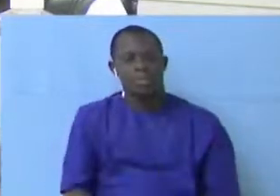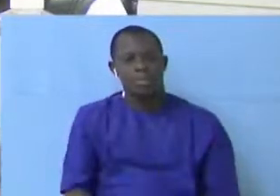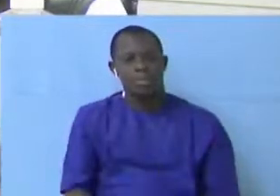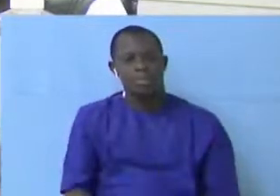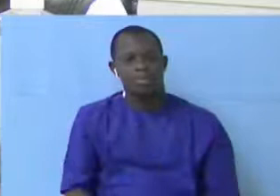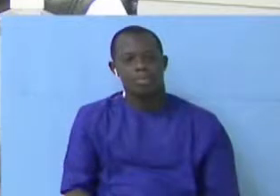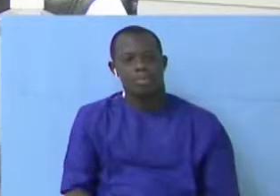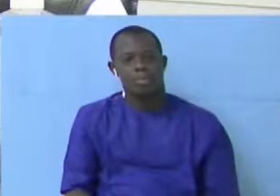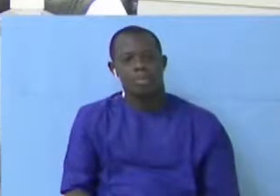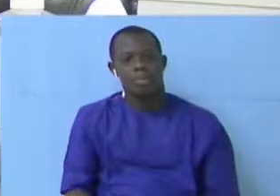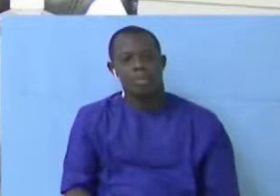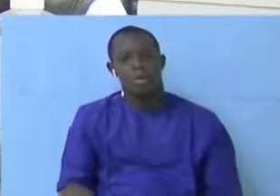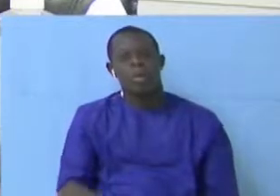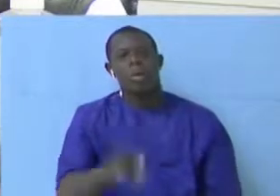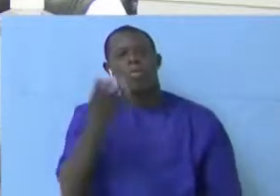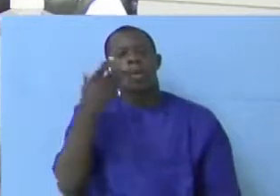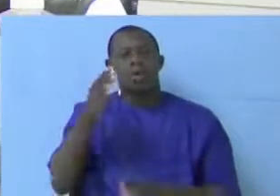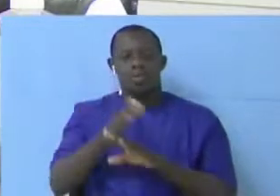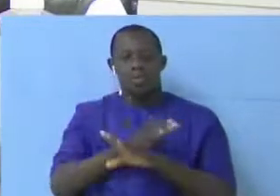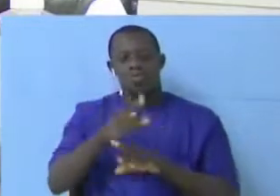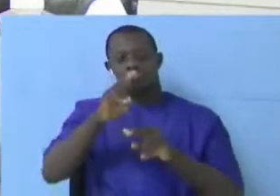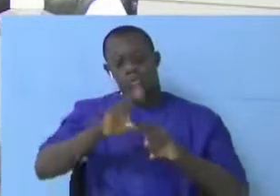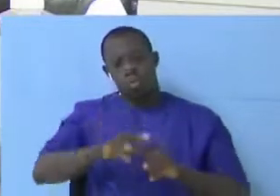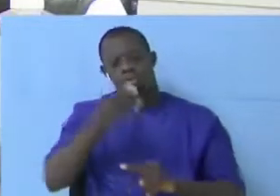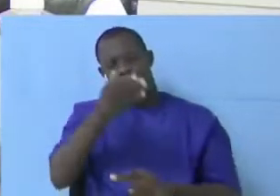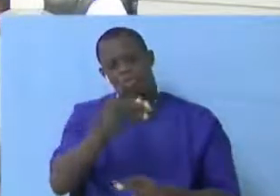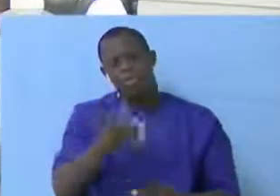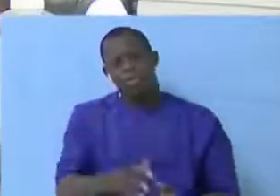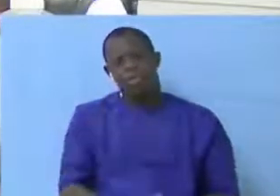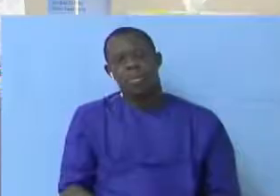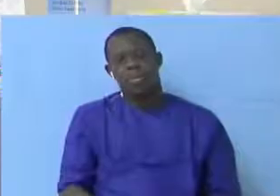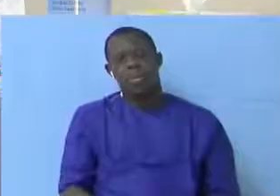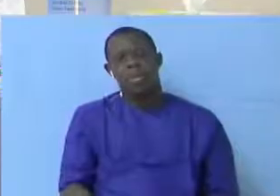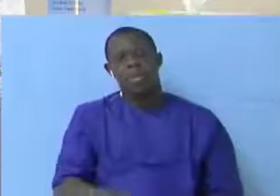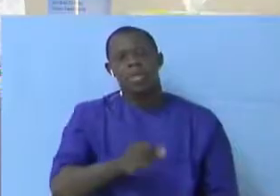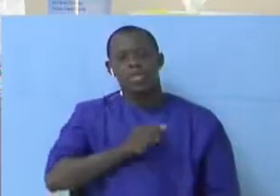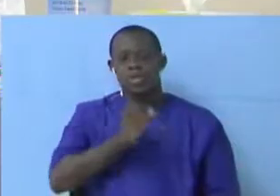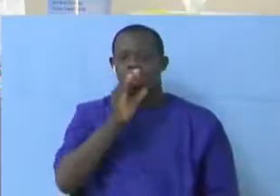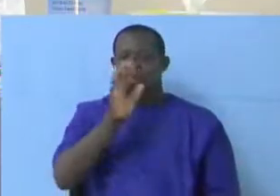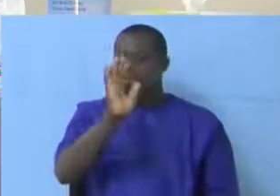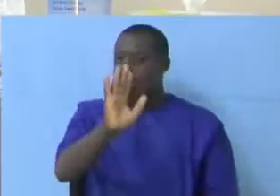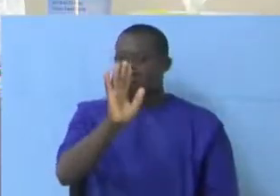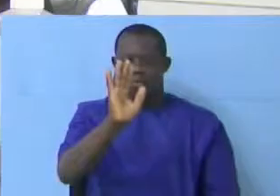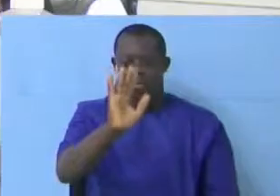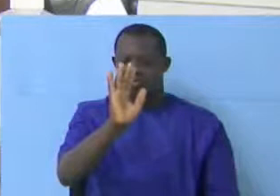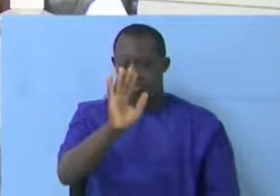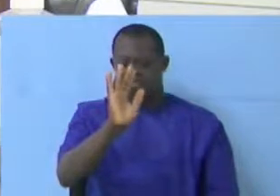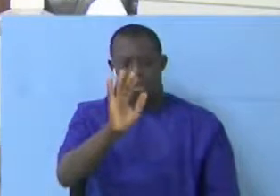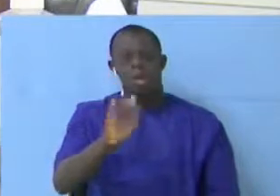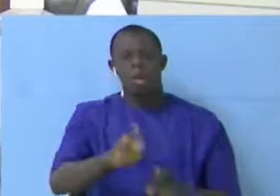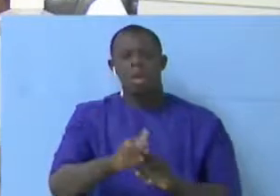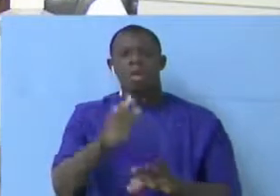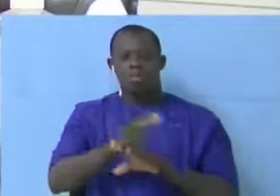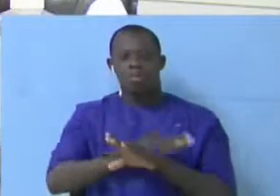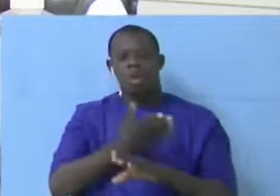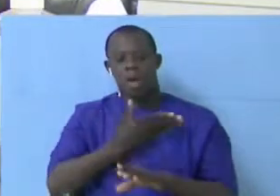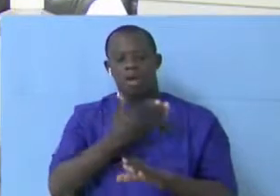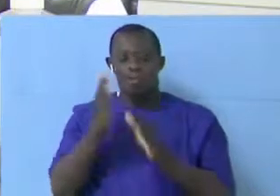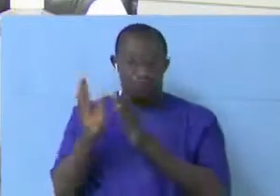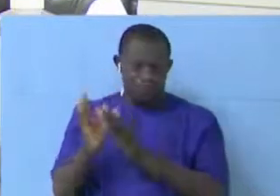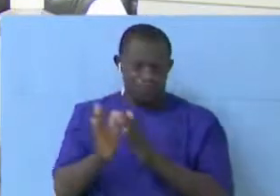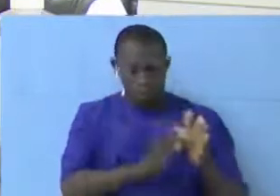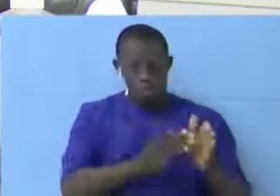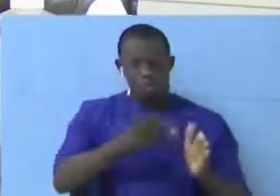And while sitting down, he said, wait, you know, there is a plot to overthrow the